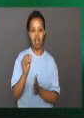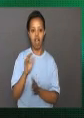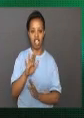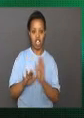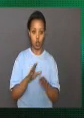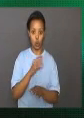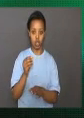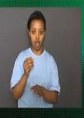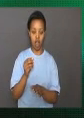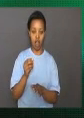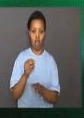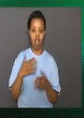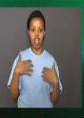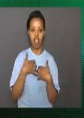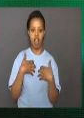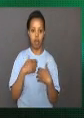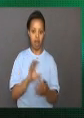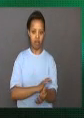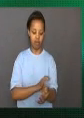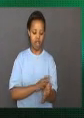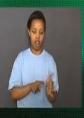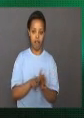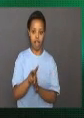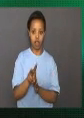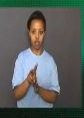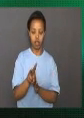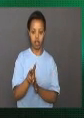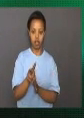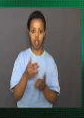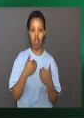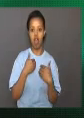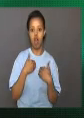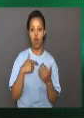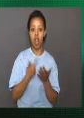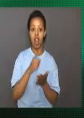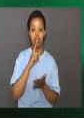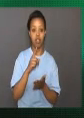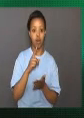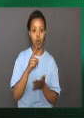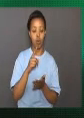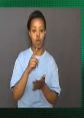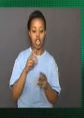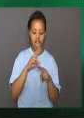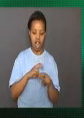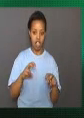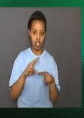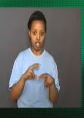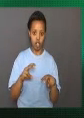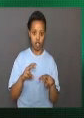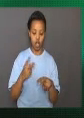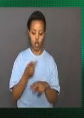bacteriophages and animal cell viruses. That is why they are used to study